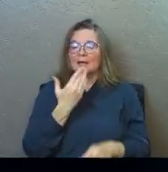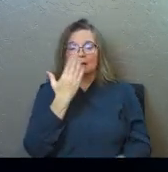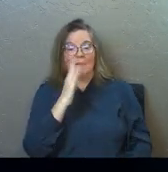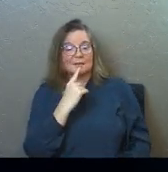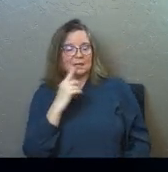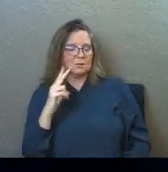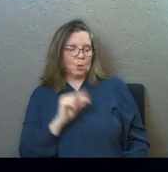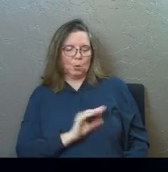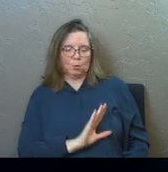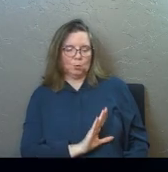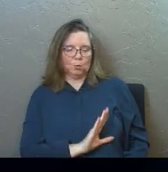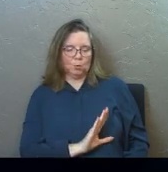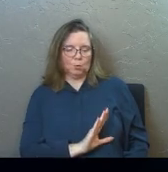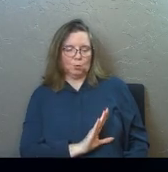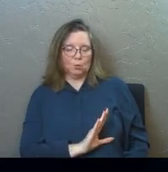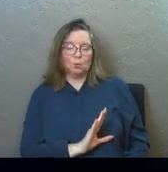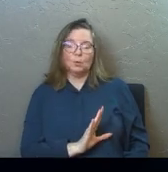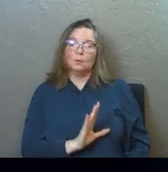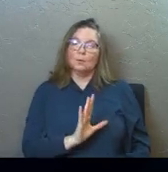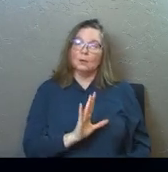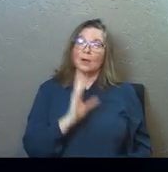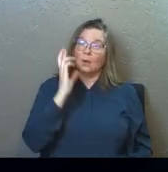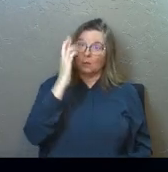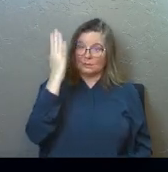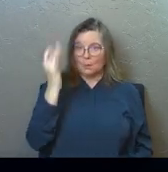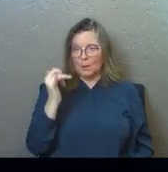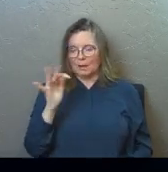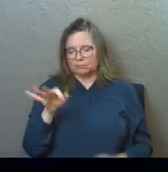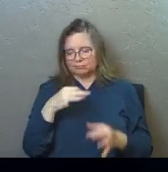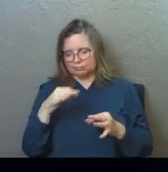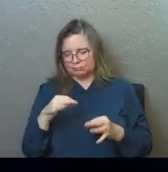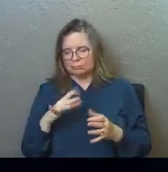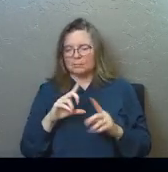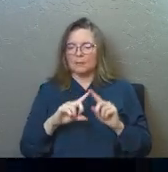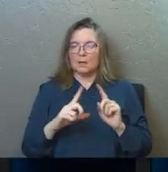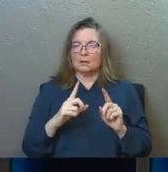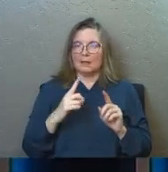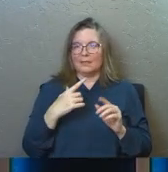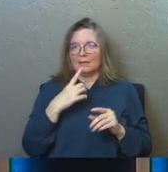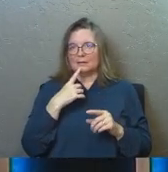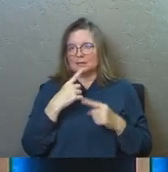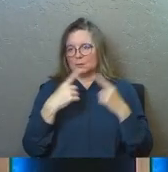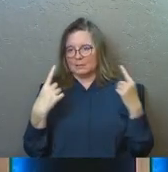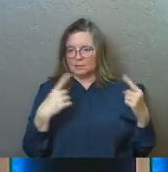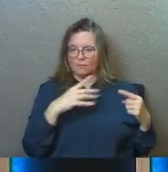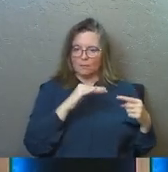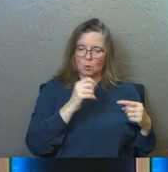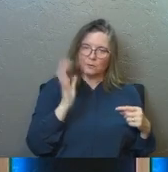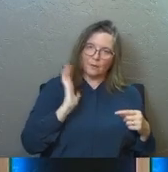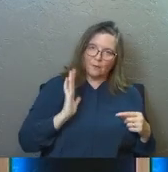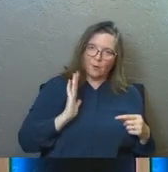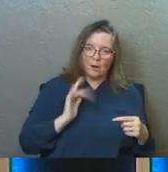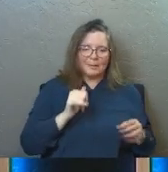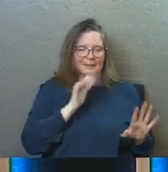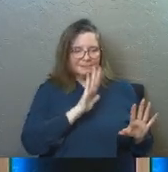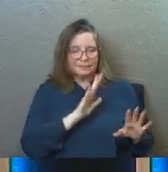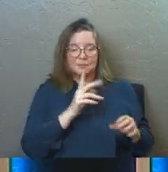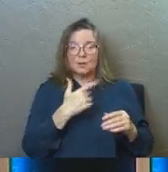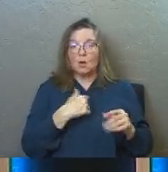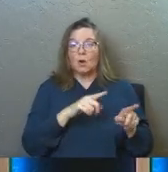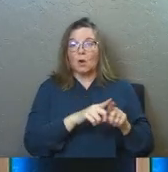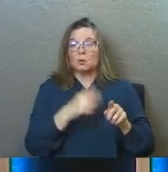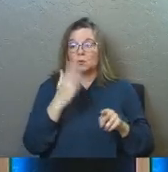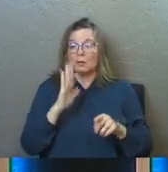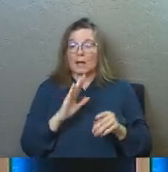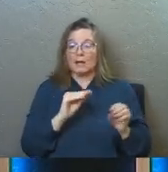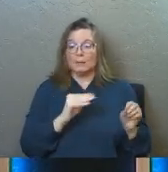God says, no. Right? And there's some reasons behind that as to why, and whether that's disobedience from Moses and God's like, that's just not it. Or also